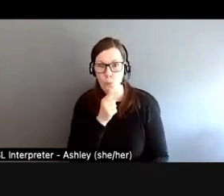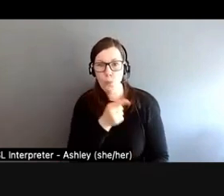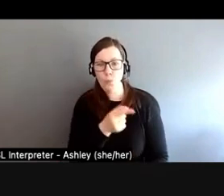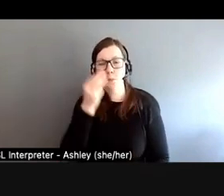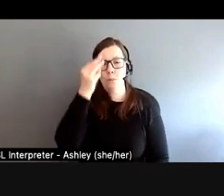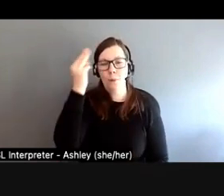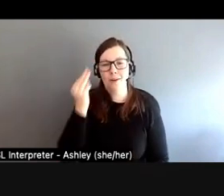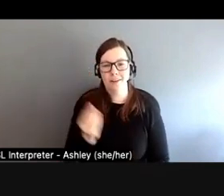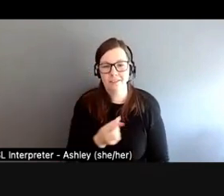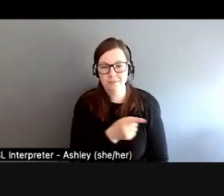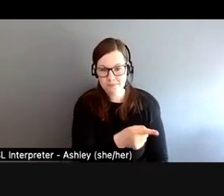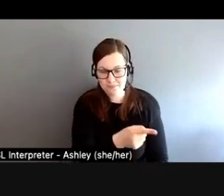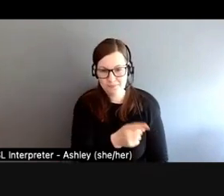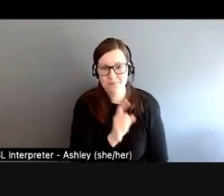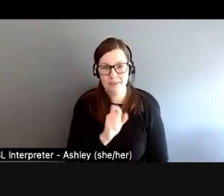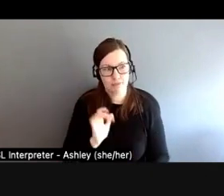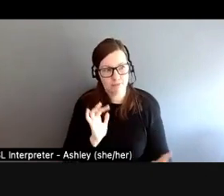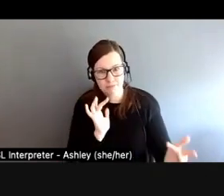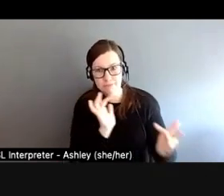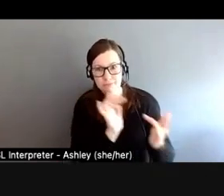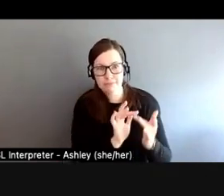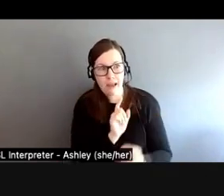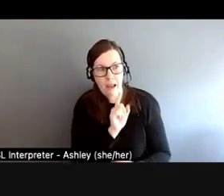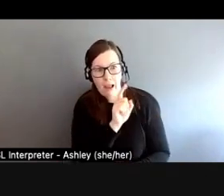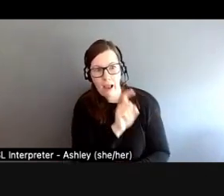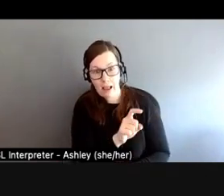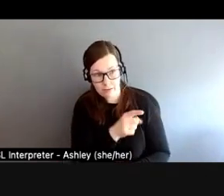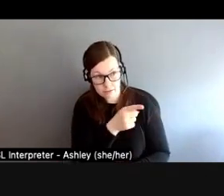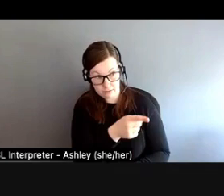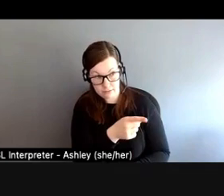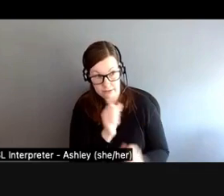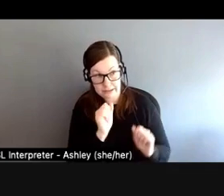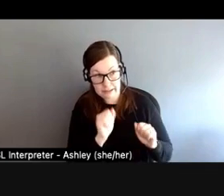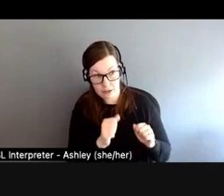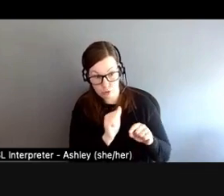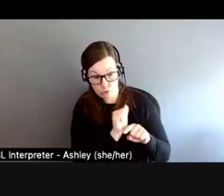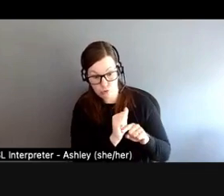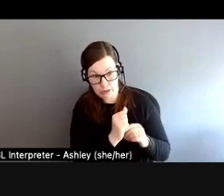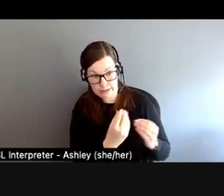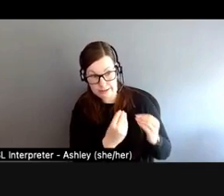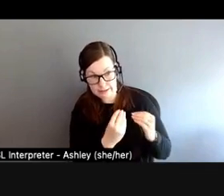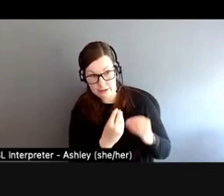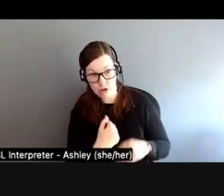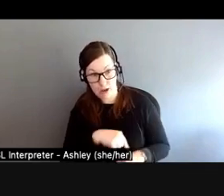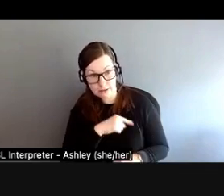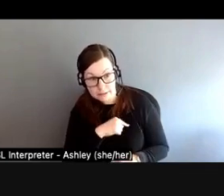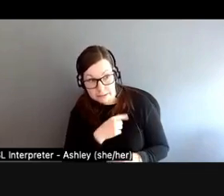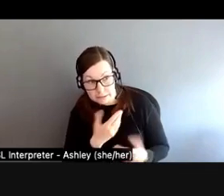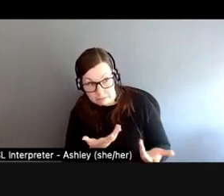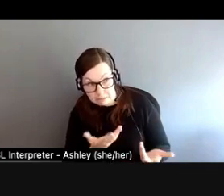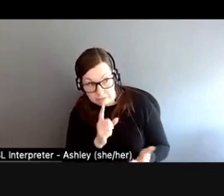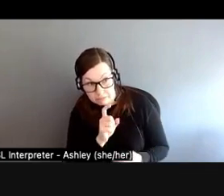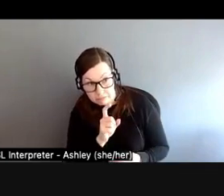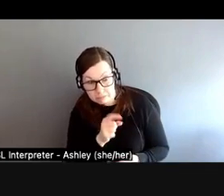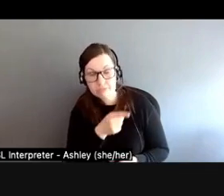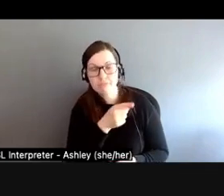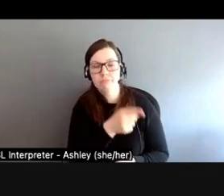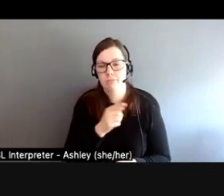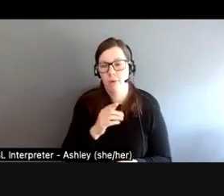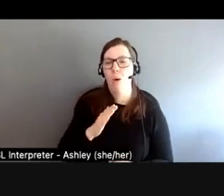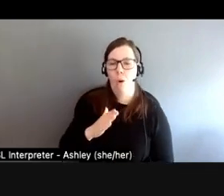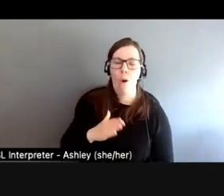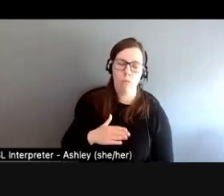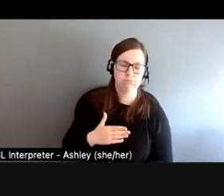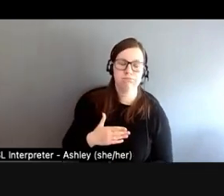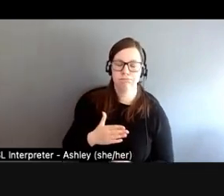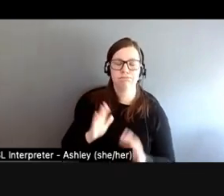if she can provide us with this type of training. So Monica was great and amazing, and she